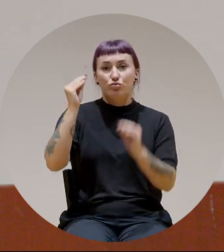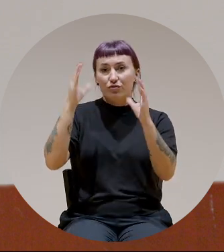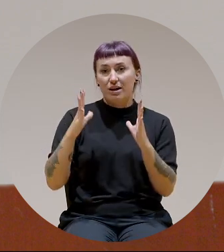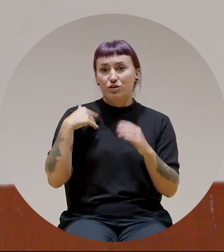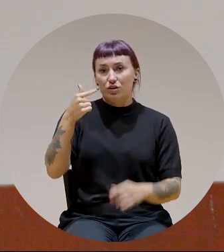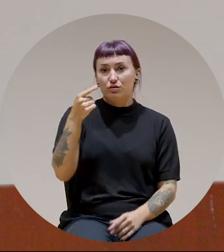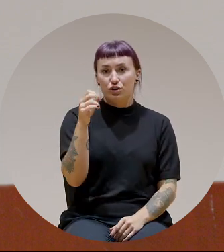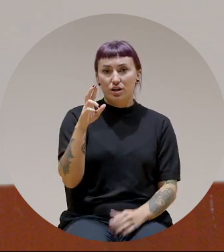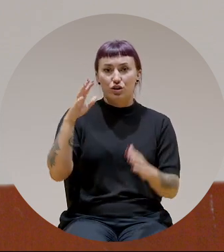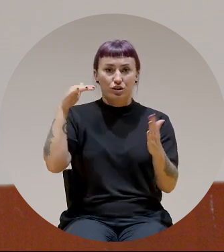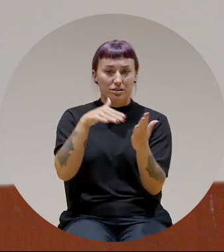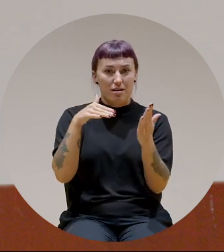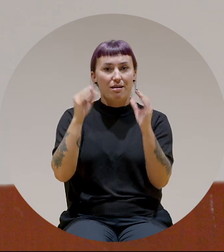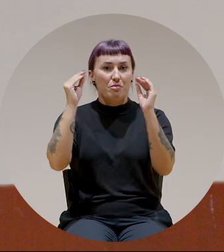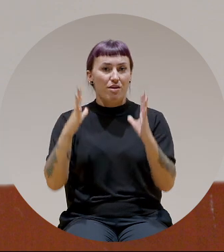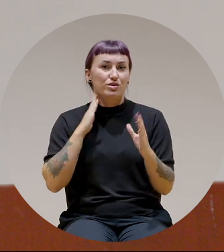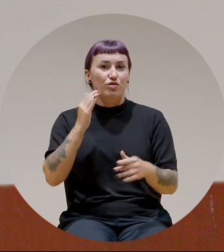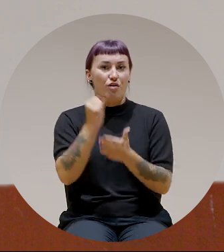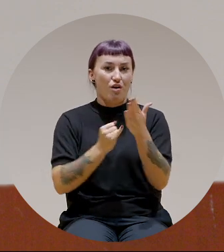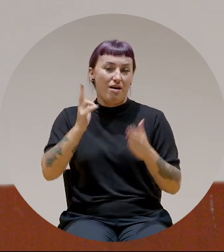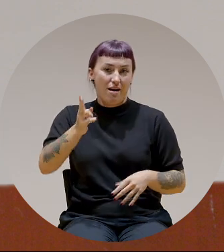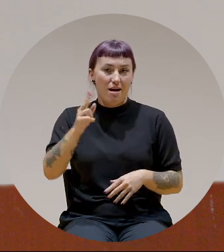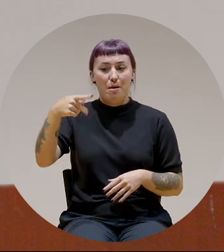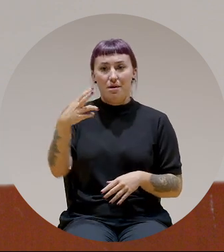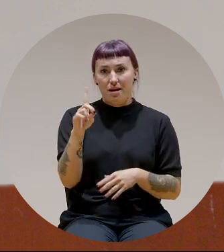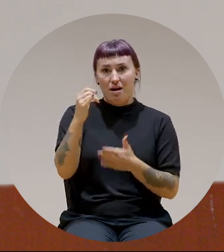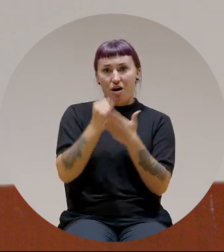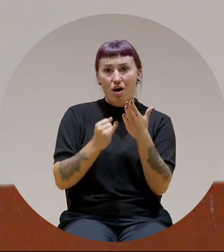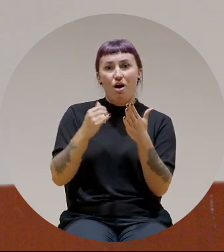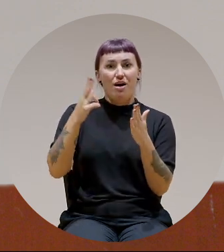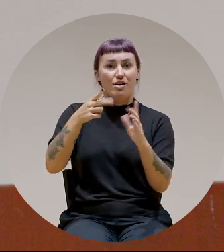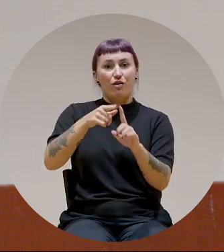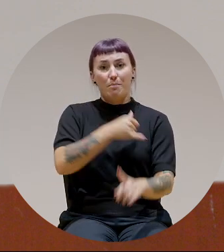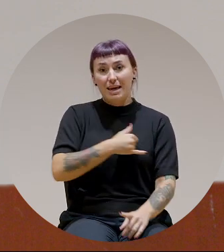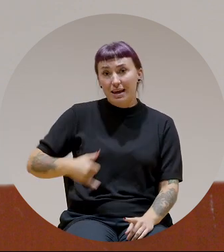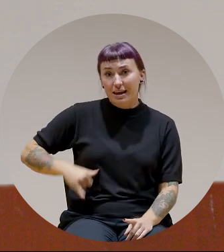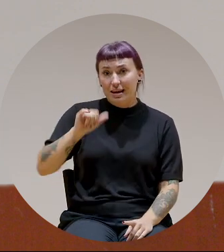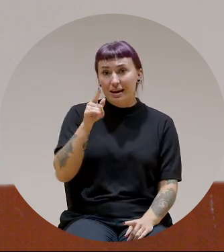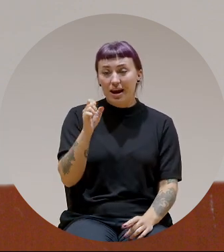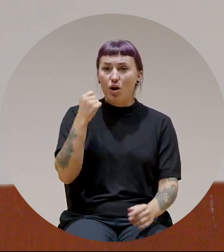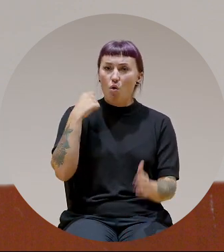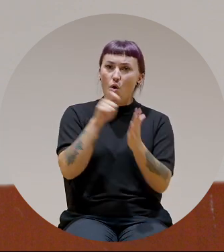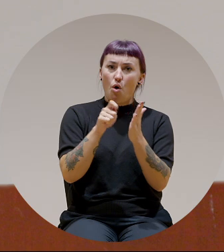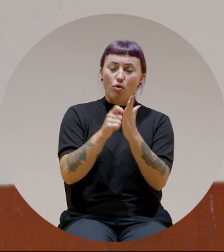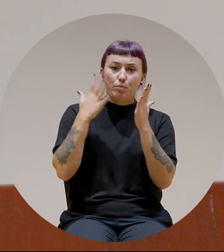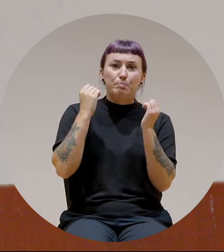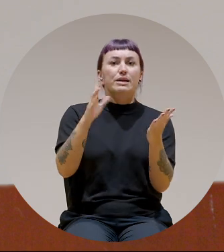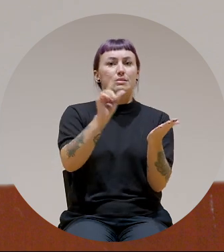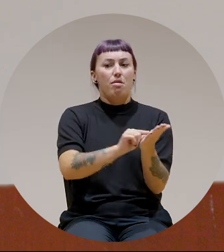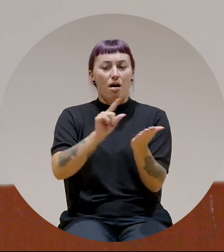Gender Studies and Professor of Art History. She has a PhD in art history from Yale, and she is the author of many